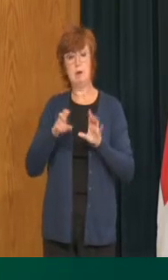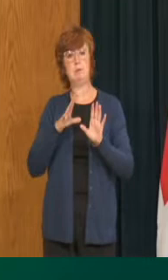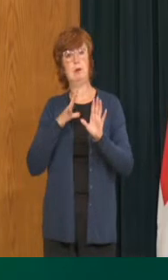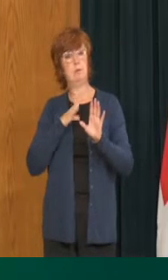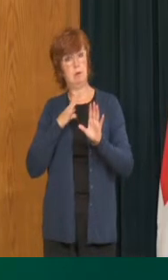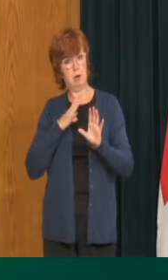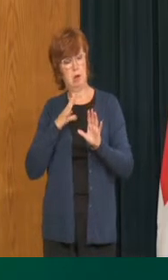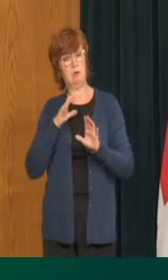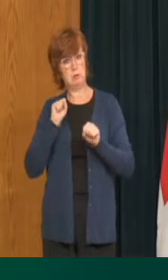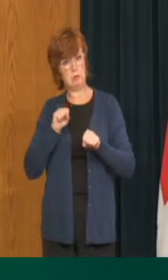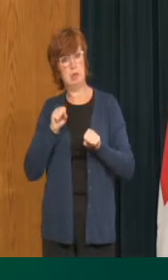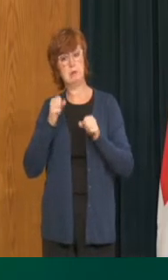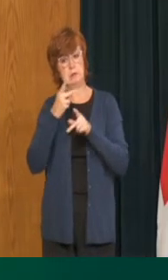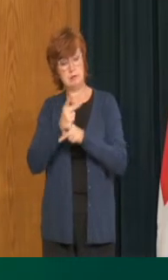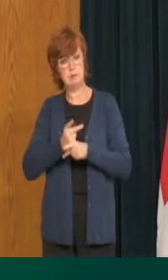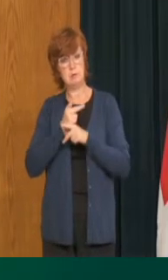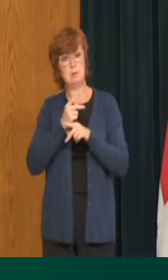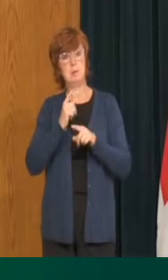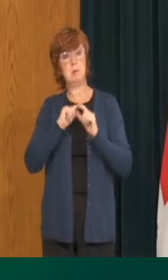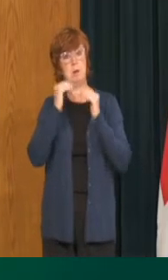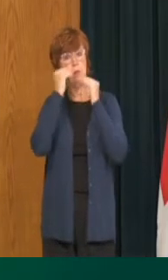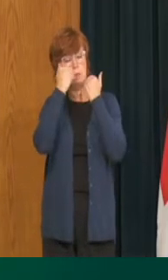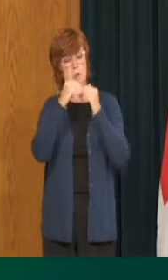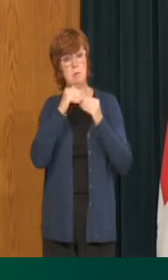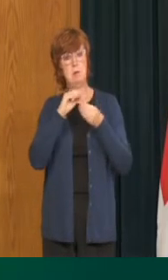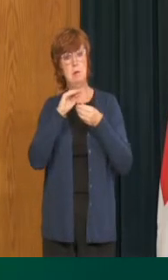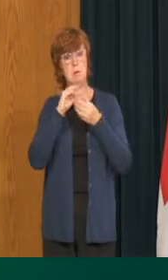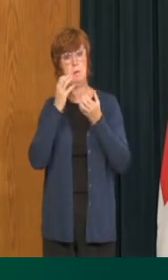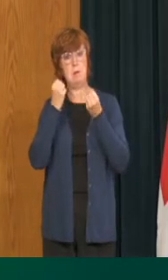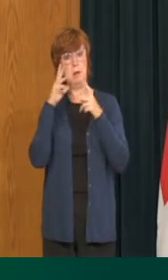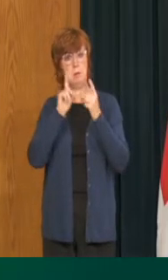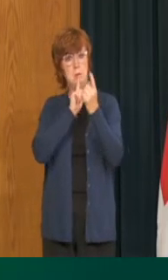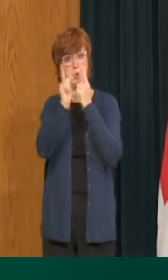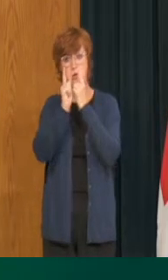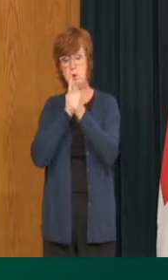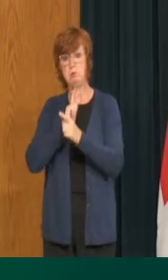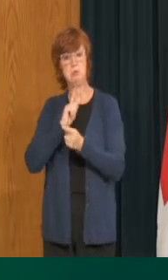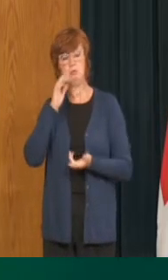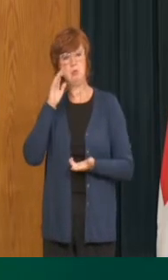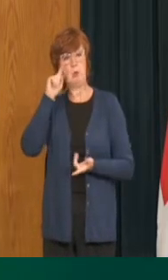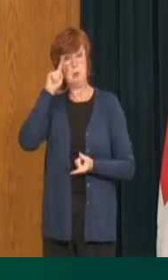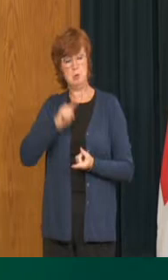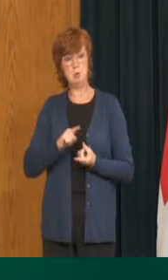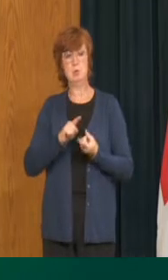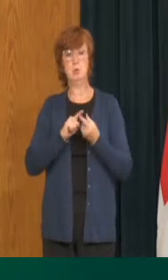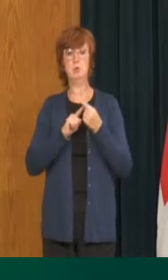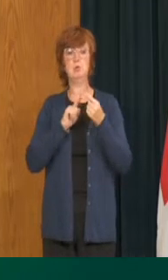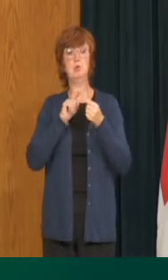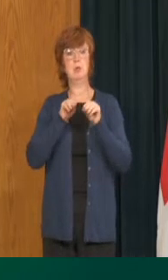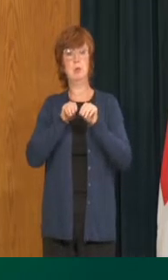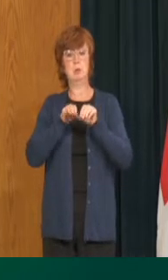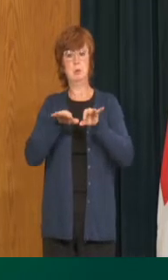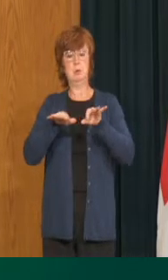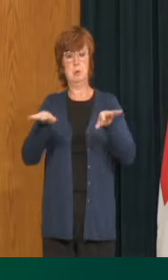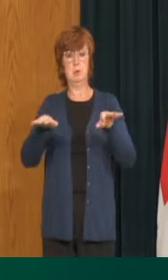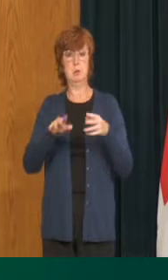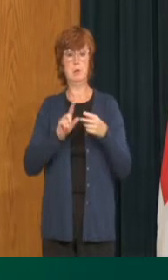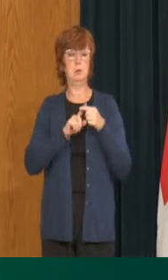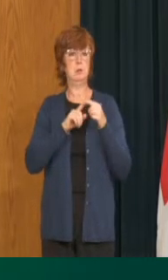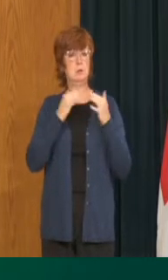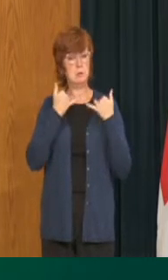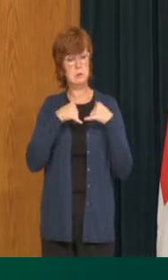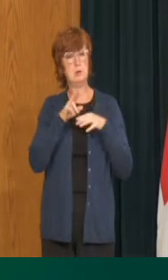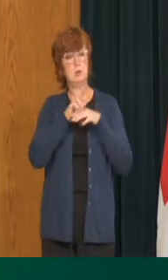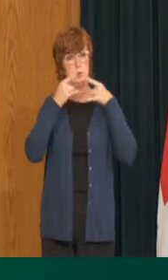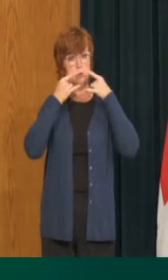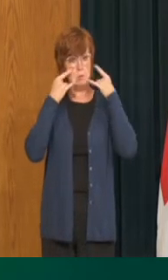of course, all of the good practices that we have repeatedly mentioned around physical distancing, your hand washing, and potential mask usage,